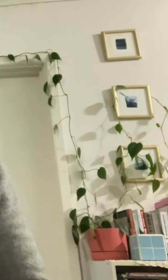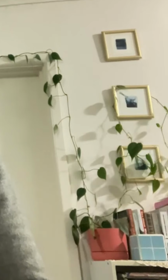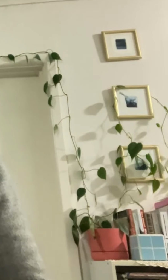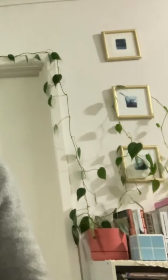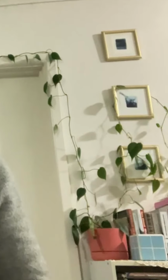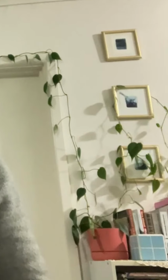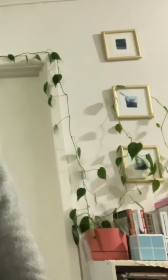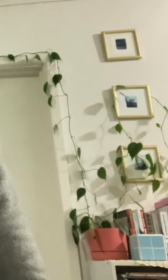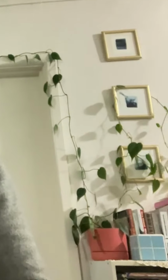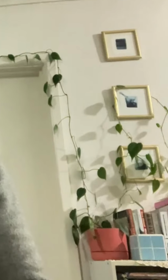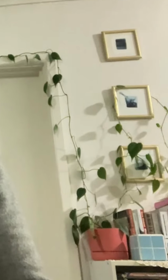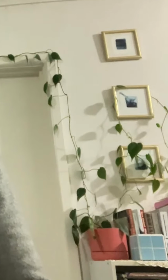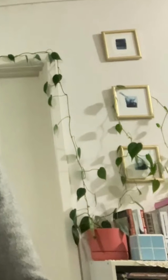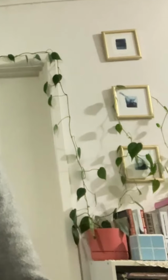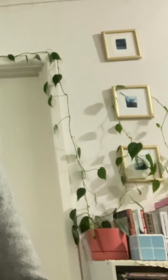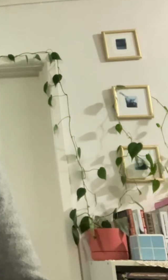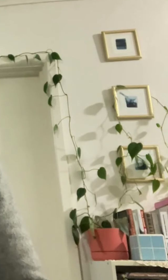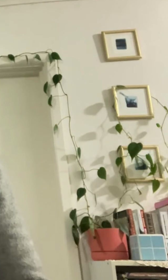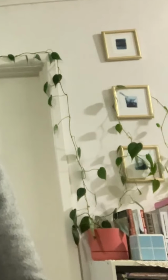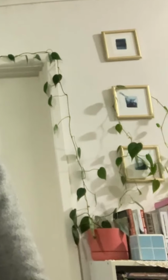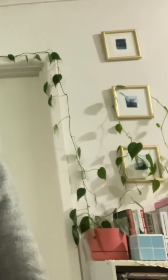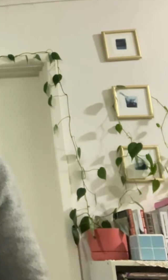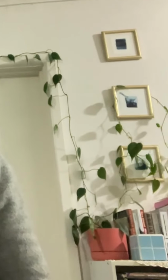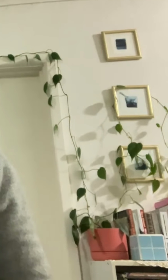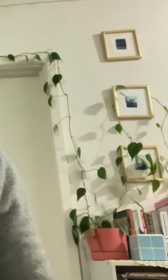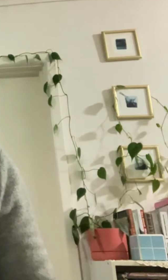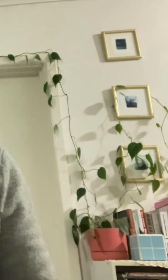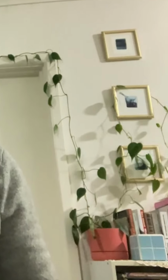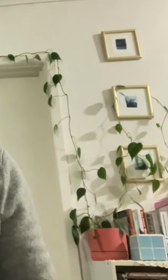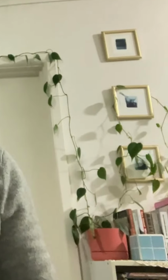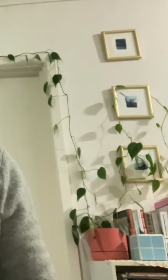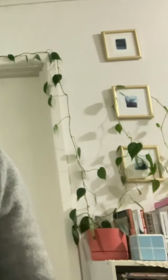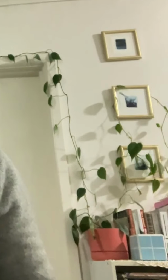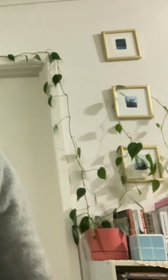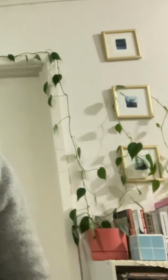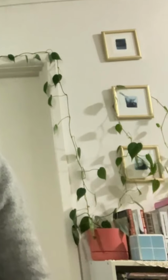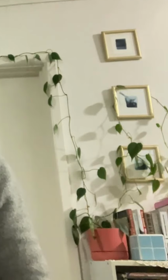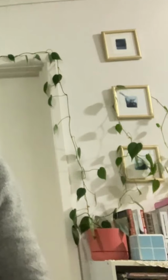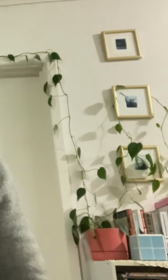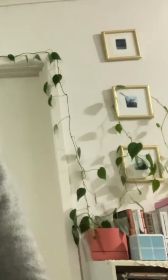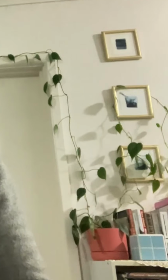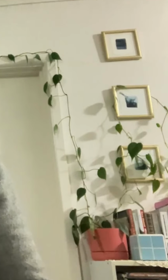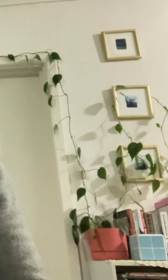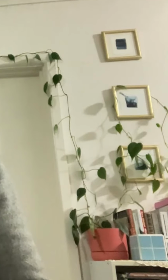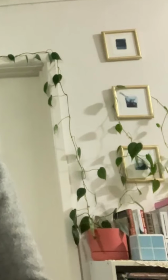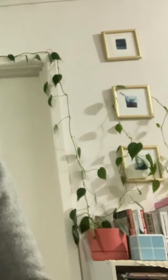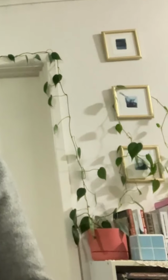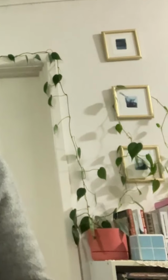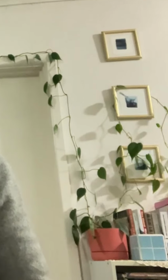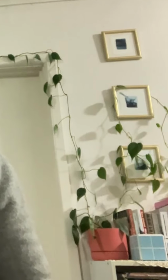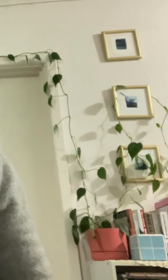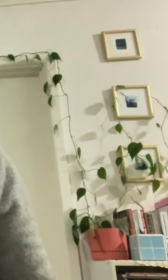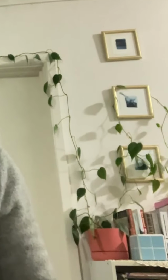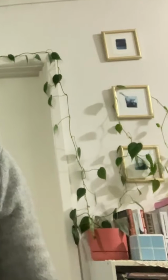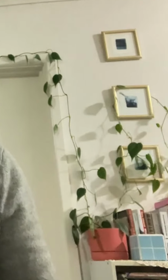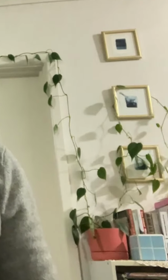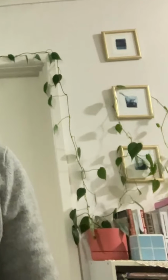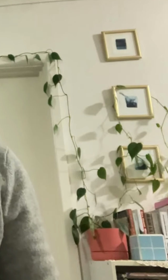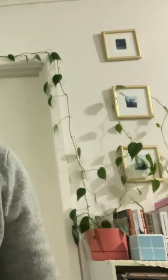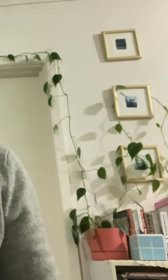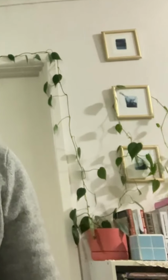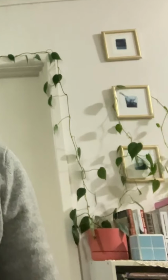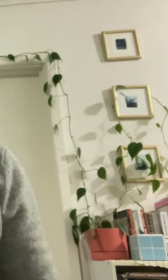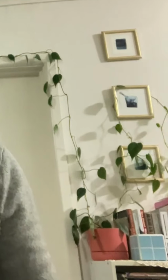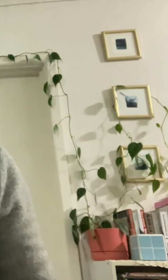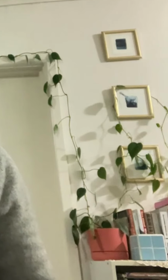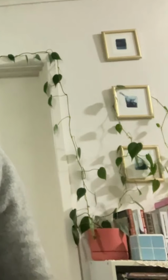lean, not rounded, soft, gentle, tender, to make it heterosexual, masculine, aggressive. In this vision, Jewish bodies